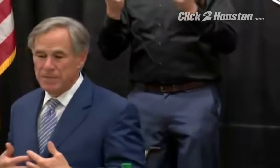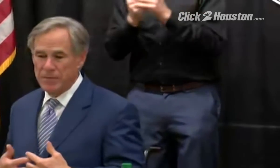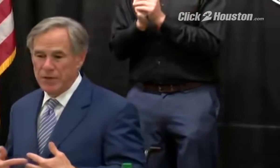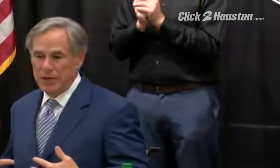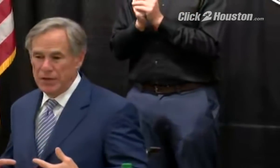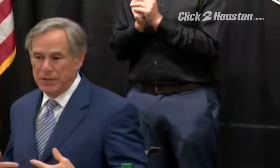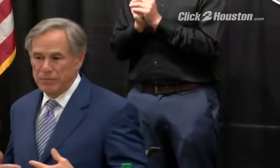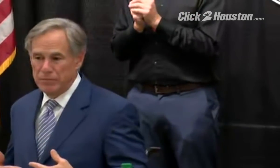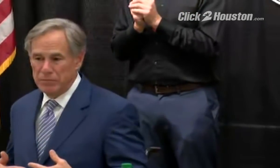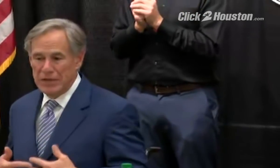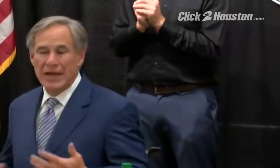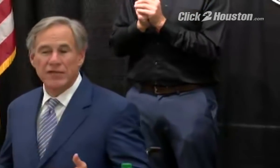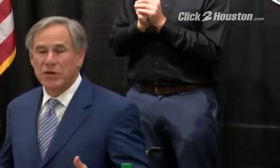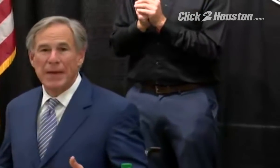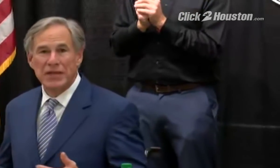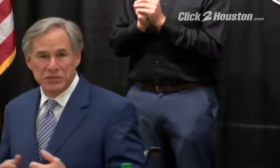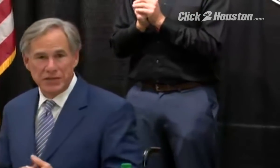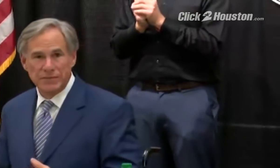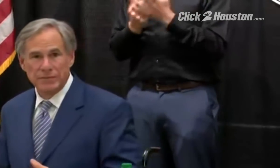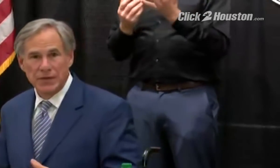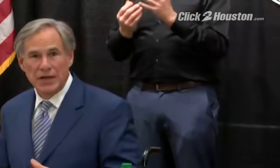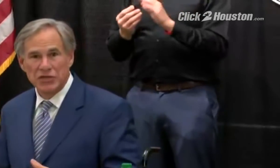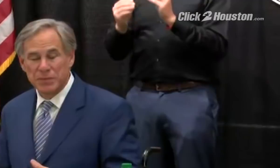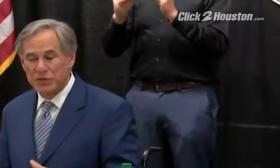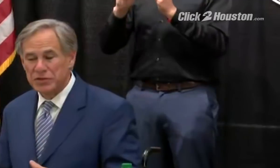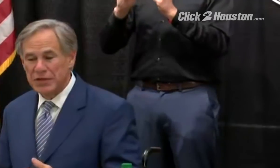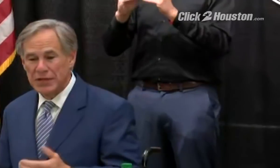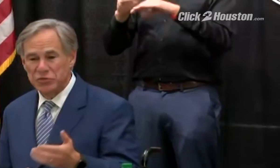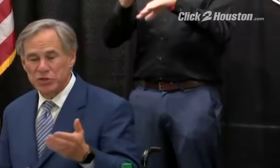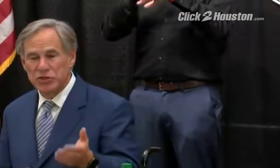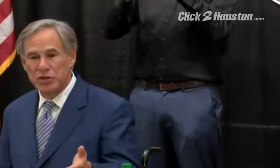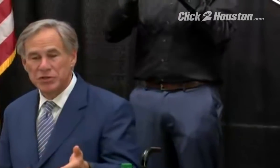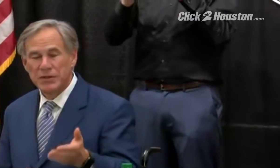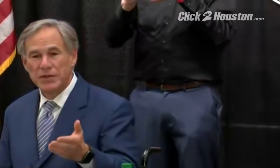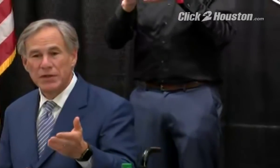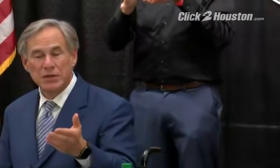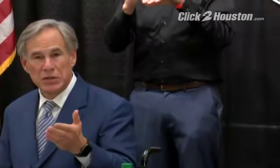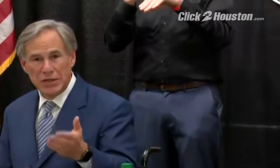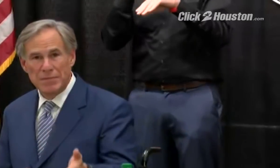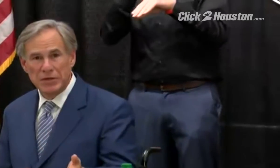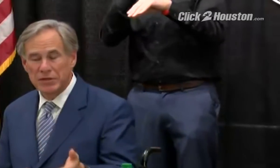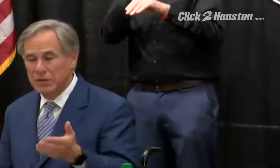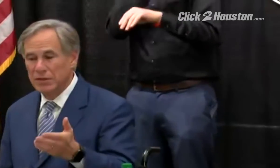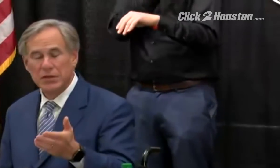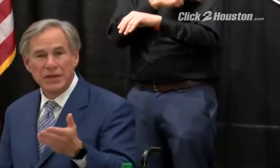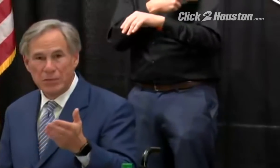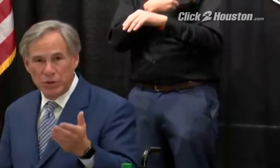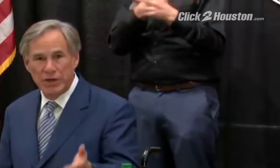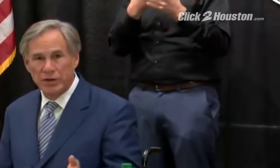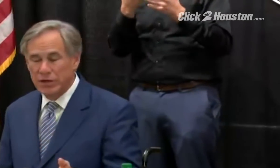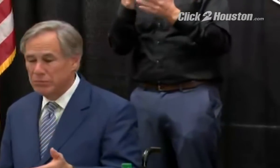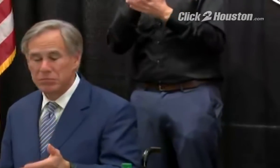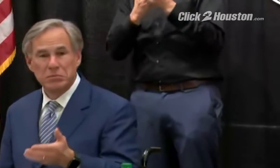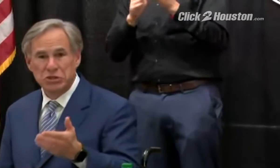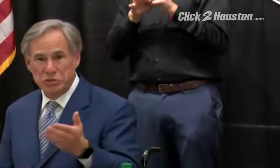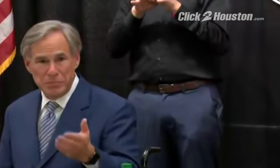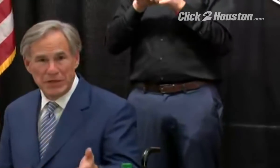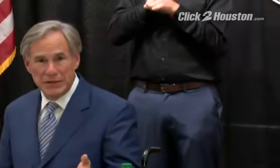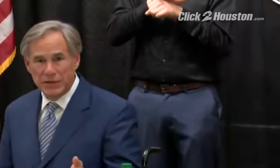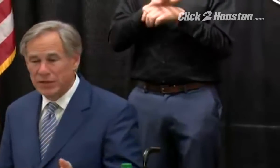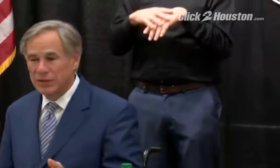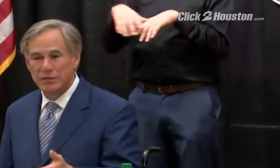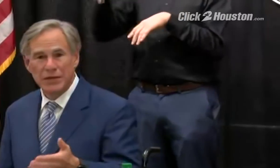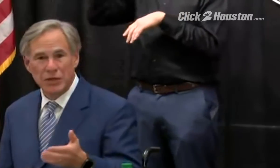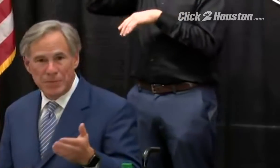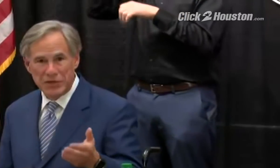the lack of capacity at hospitals. And as a result, Lubbock, the Amarillo area, the